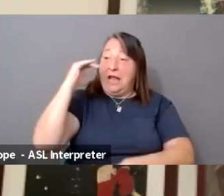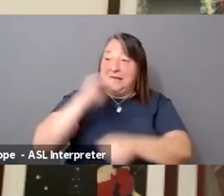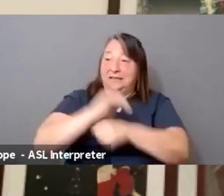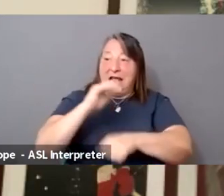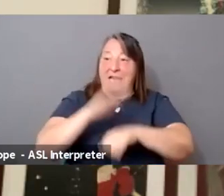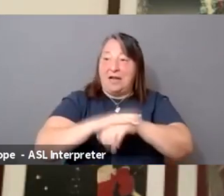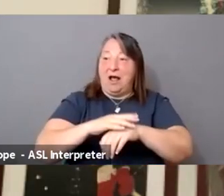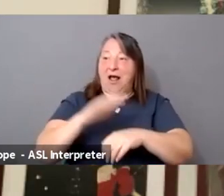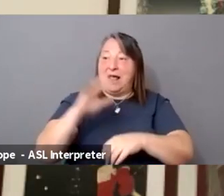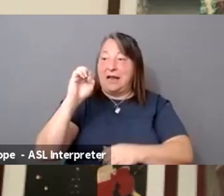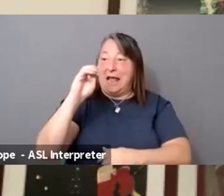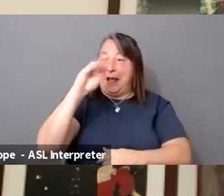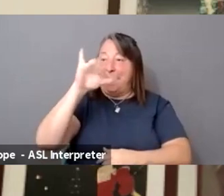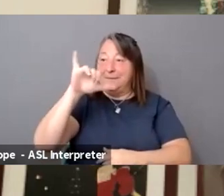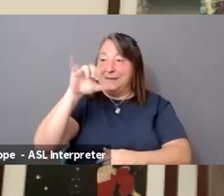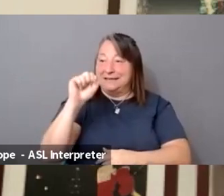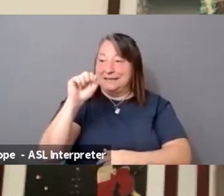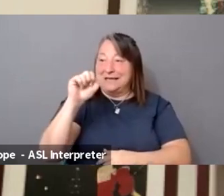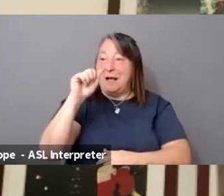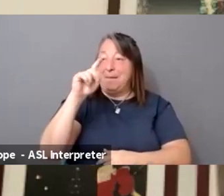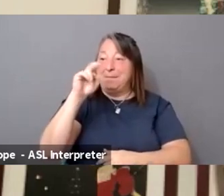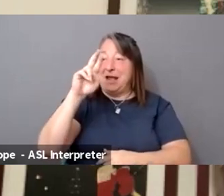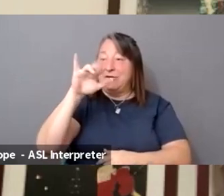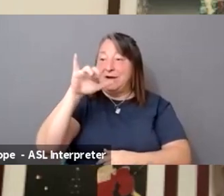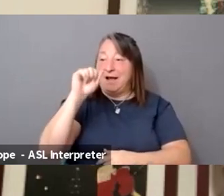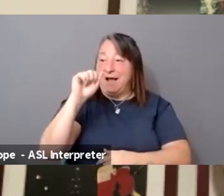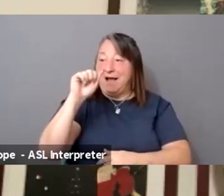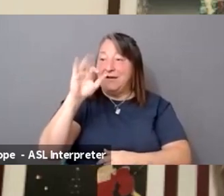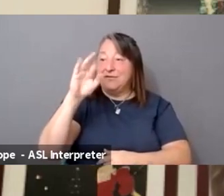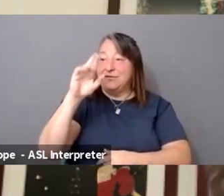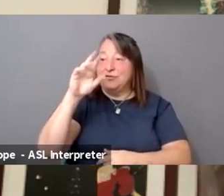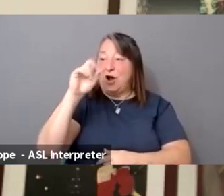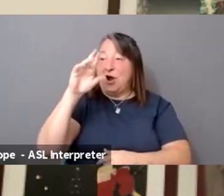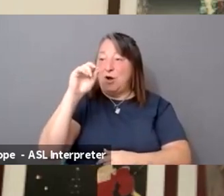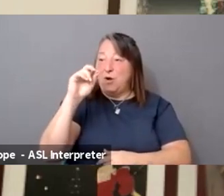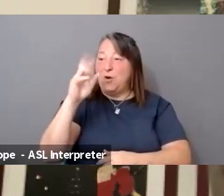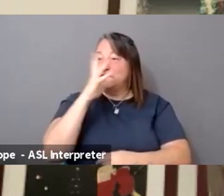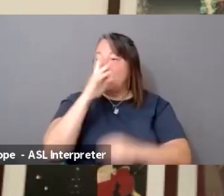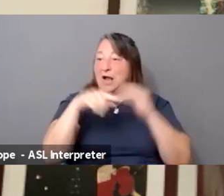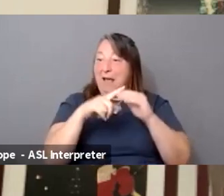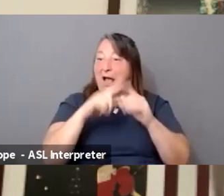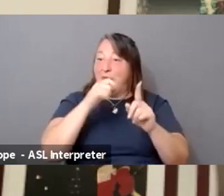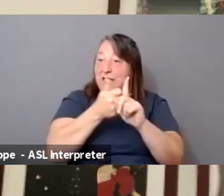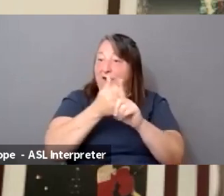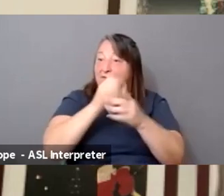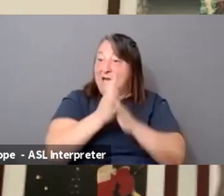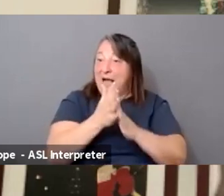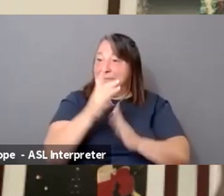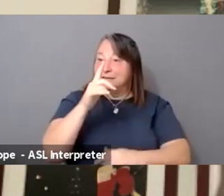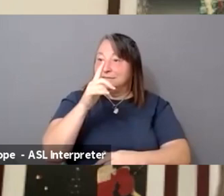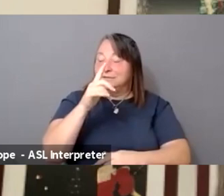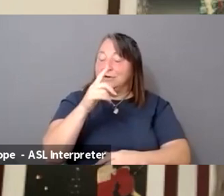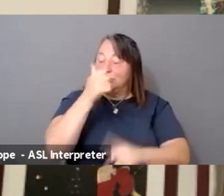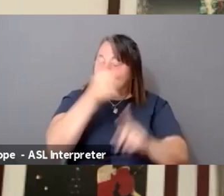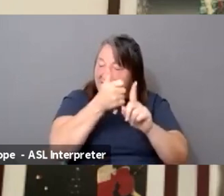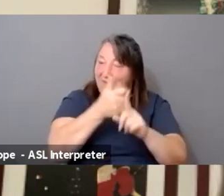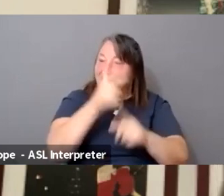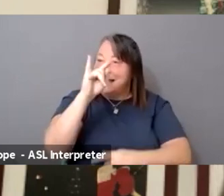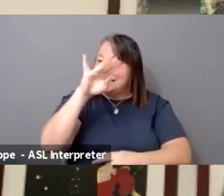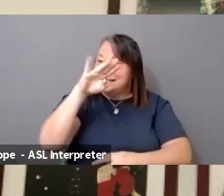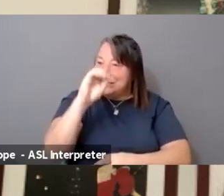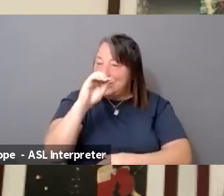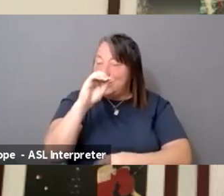Emmys, America Ferrera was talking about, you know, being Latina, but being an American and California born. And she